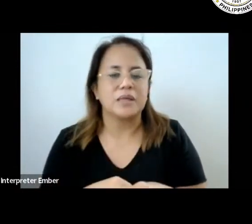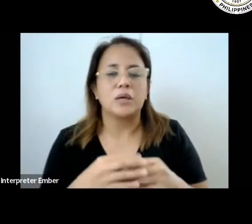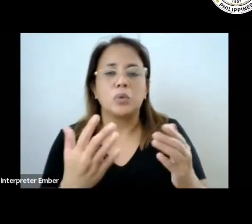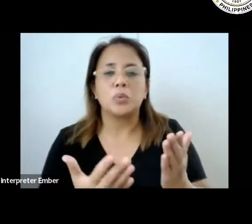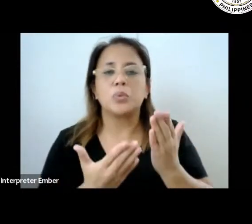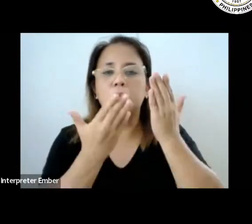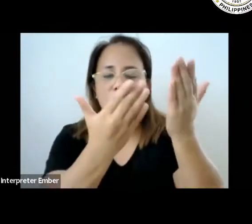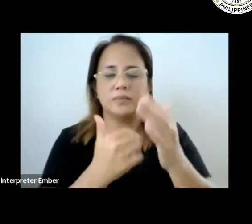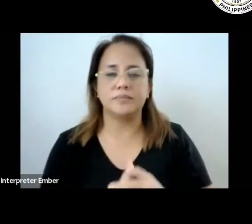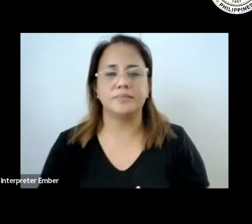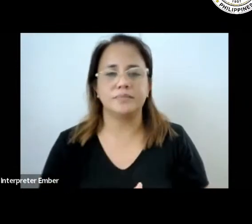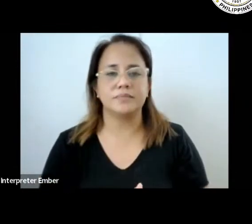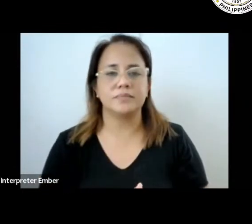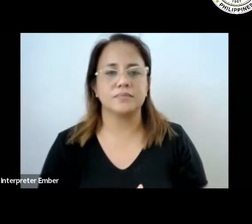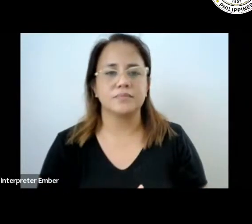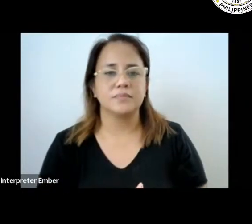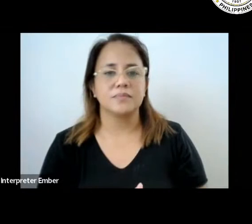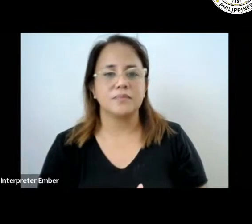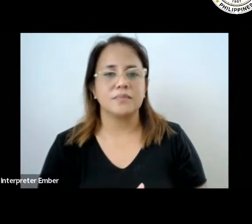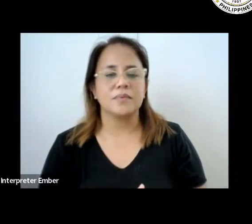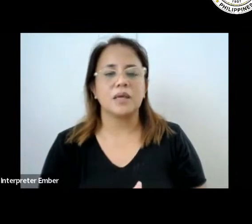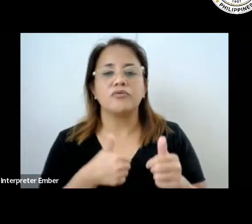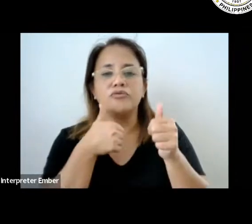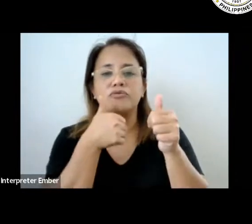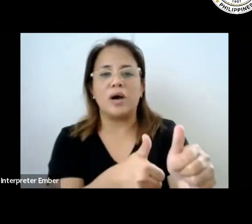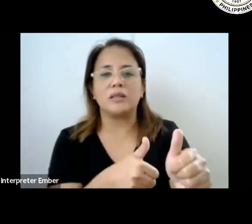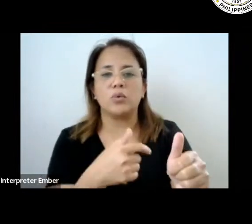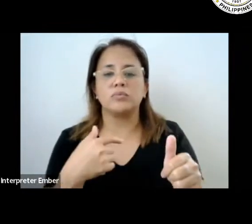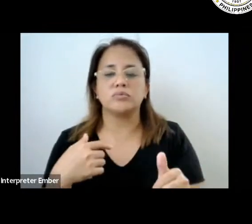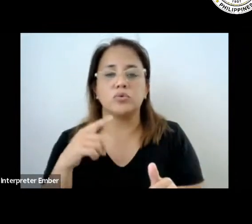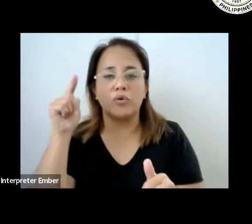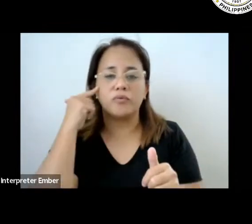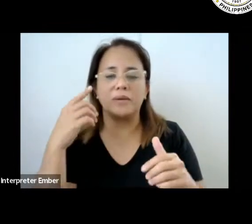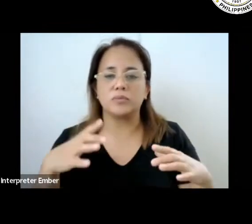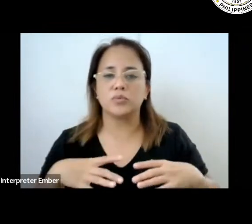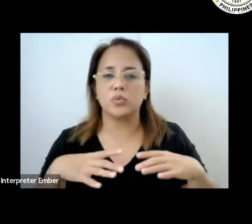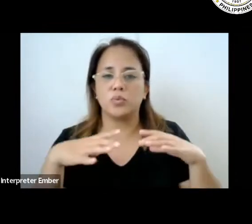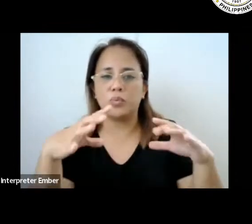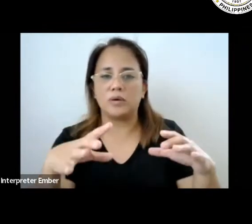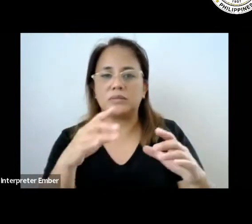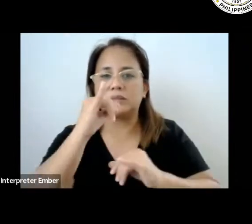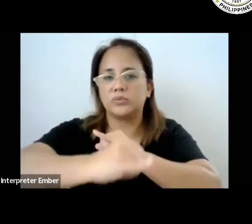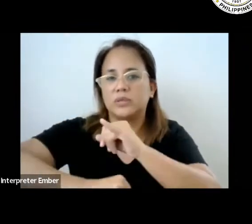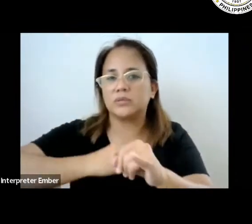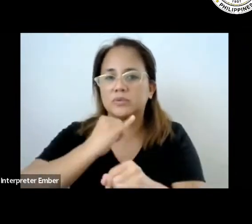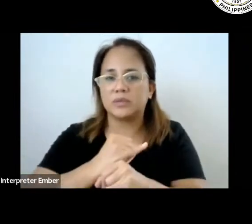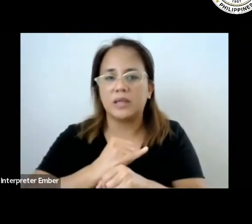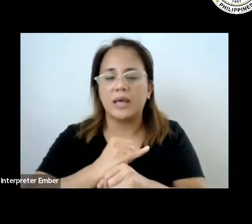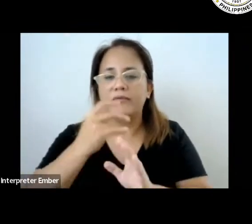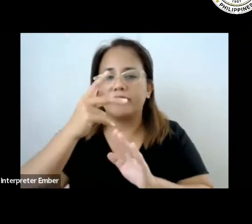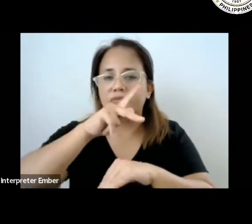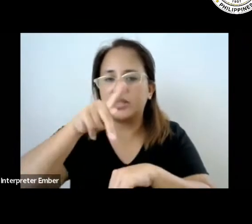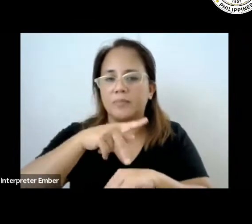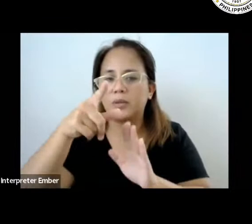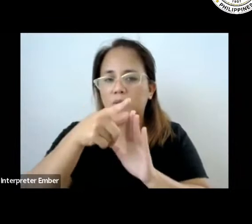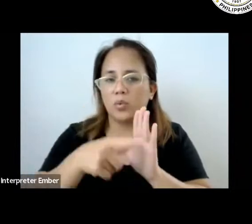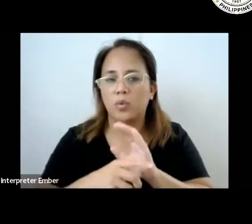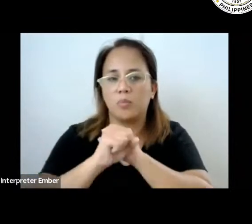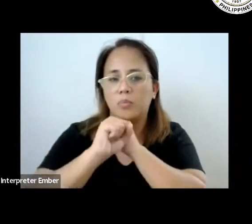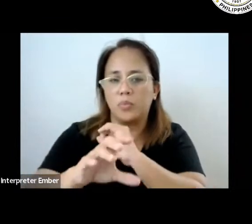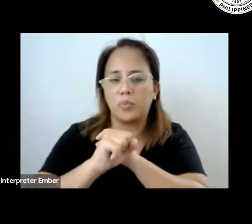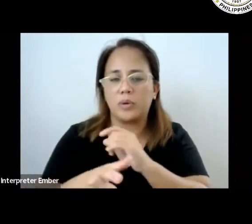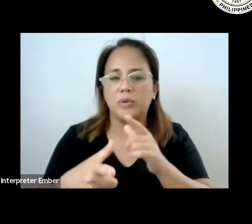Recommendation: comply with the state commitment to international and Philippine law by promoting a